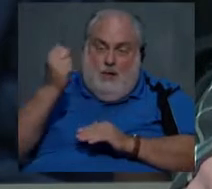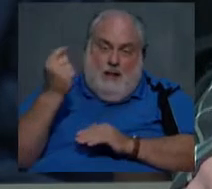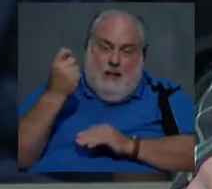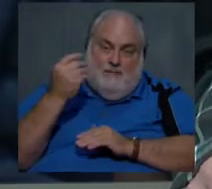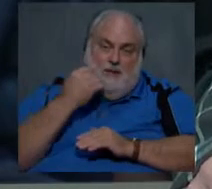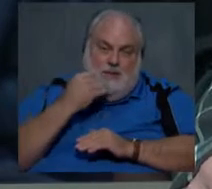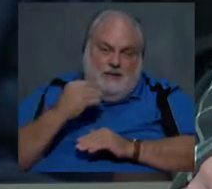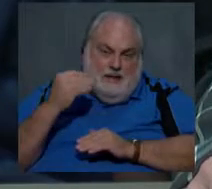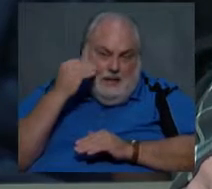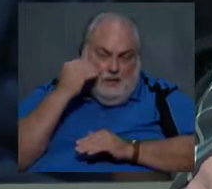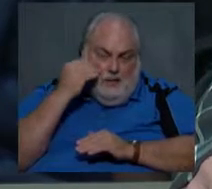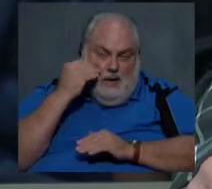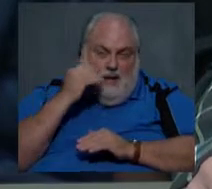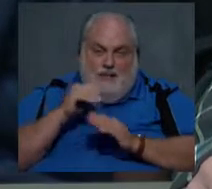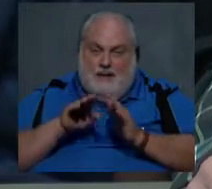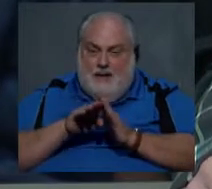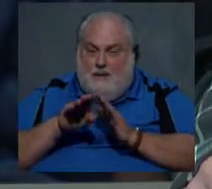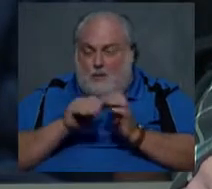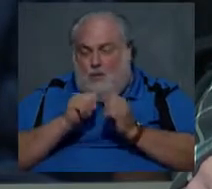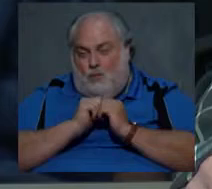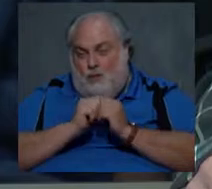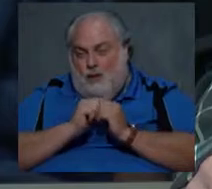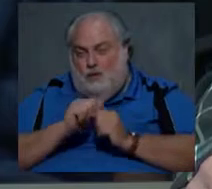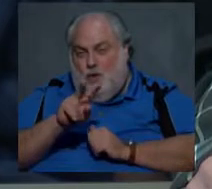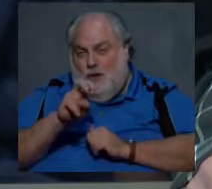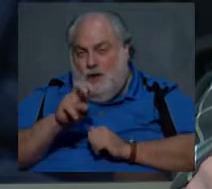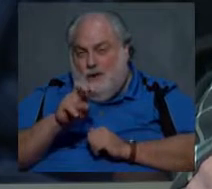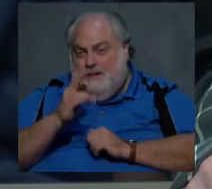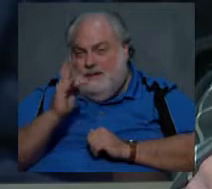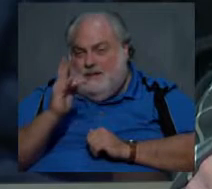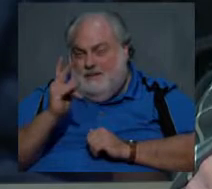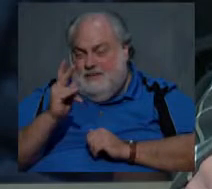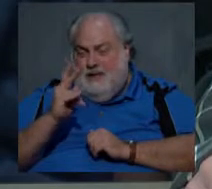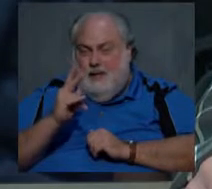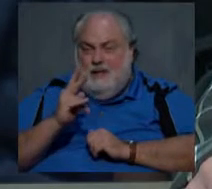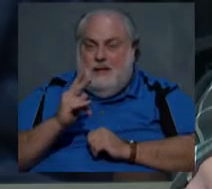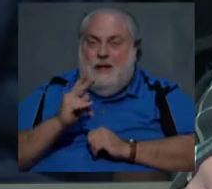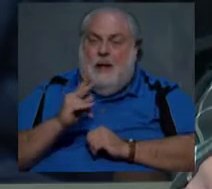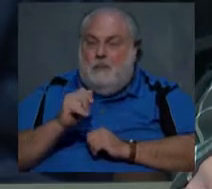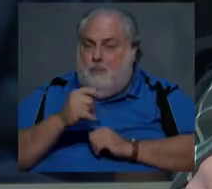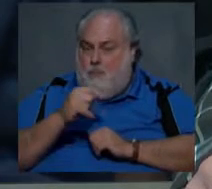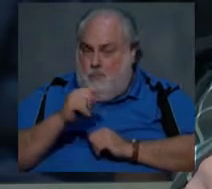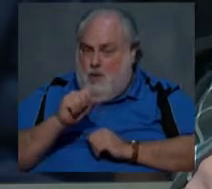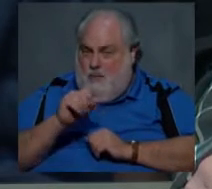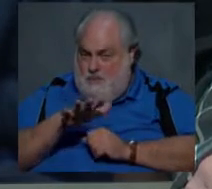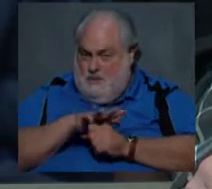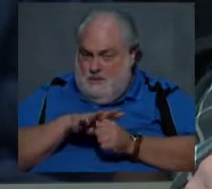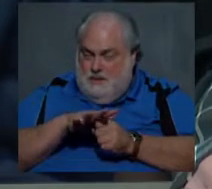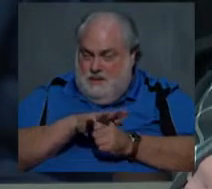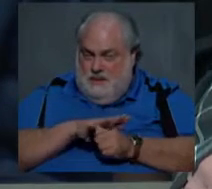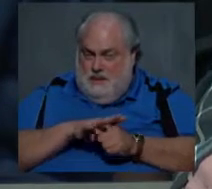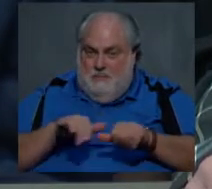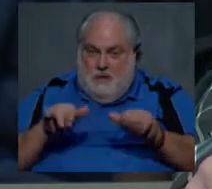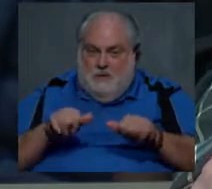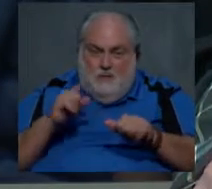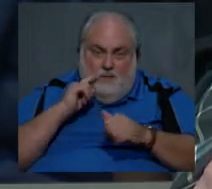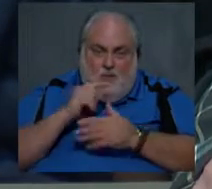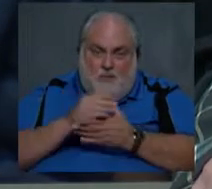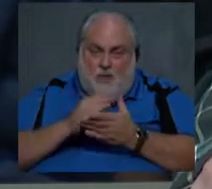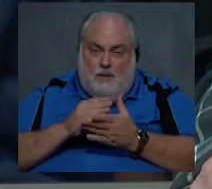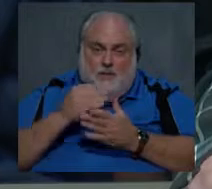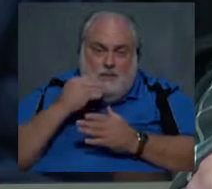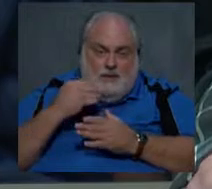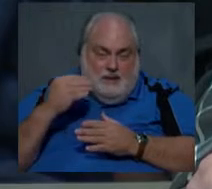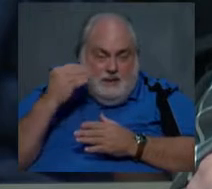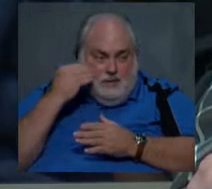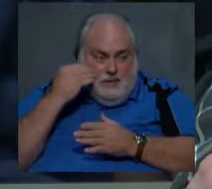residential. They've indicated the development with 217 units of residential housing. The potential is there for a portion of the